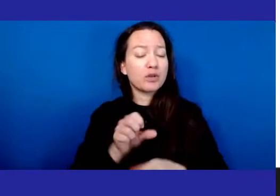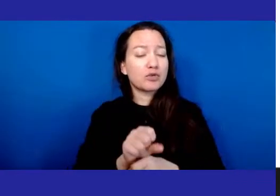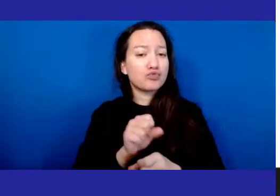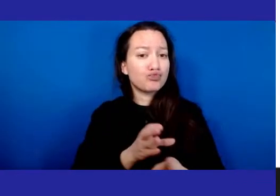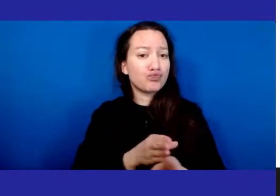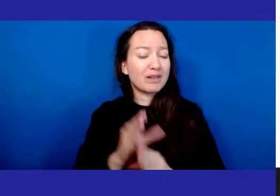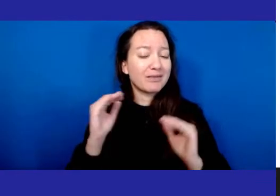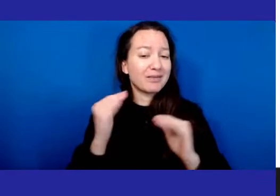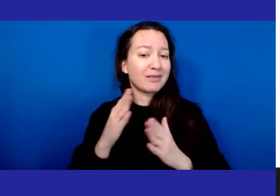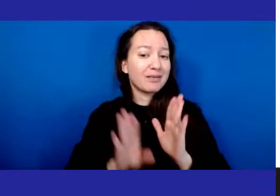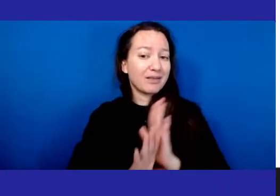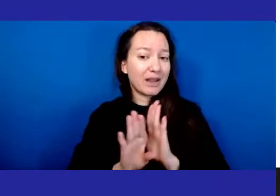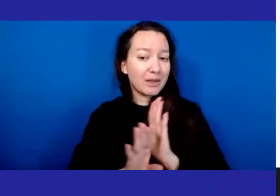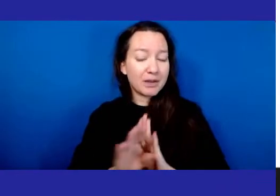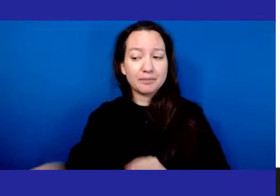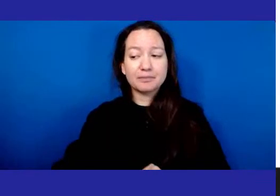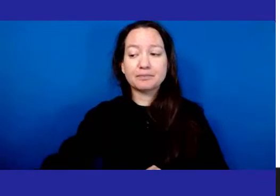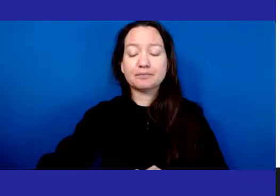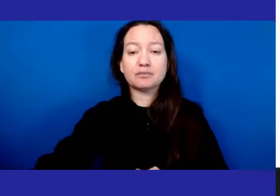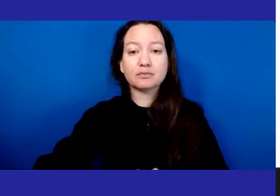level. Yeah. And it